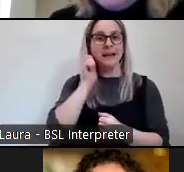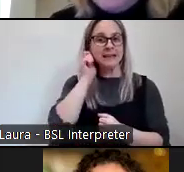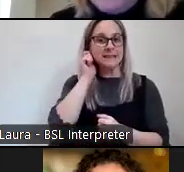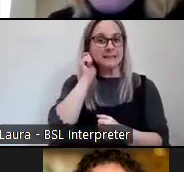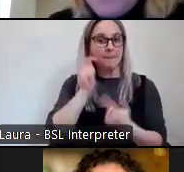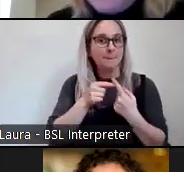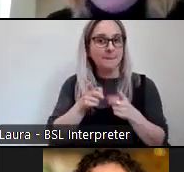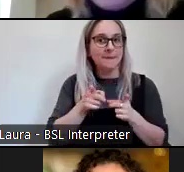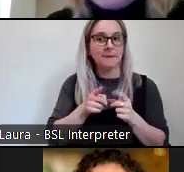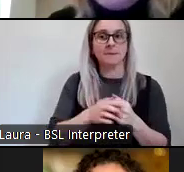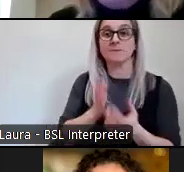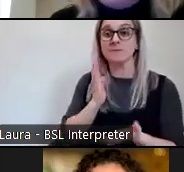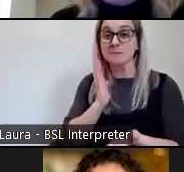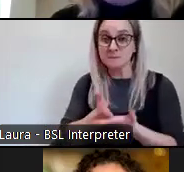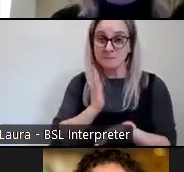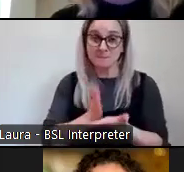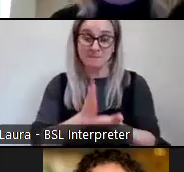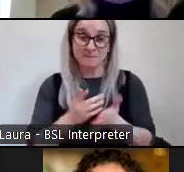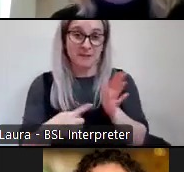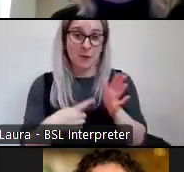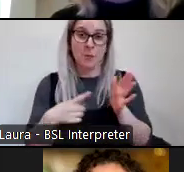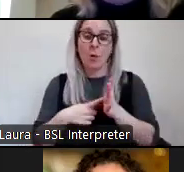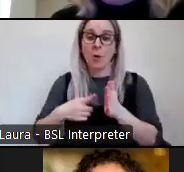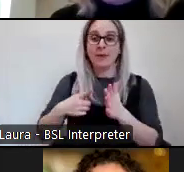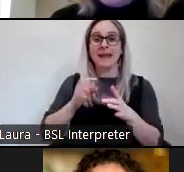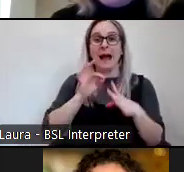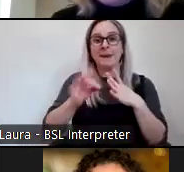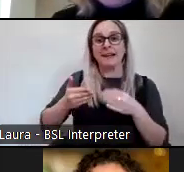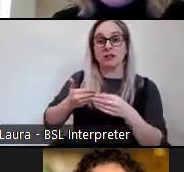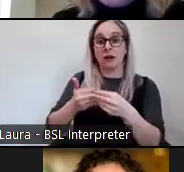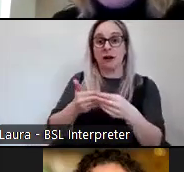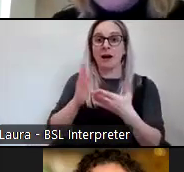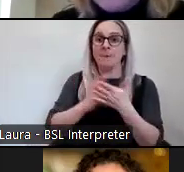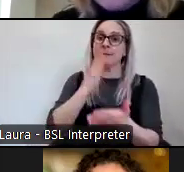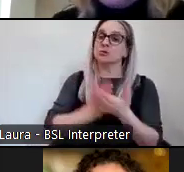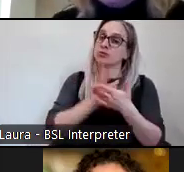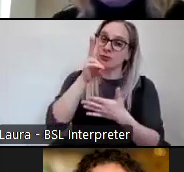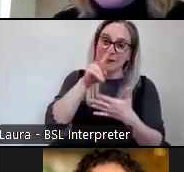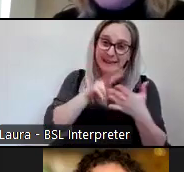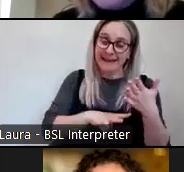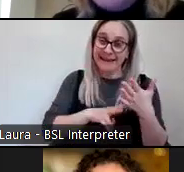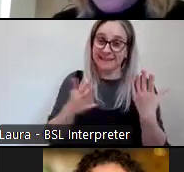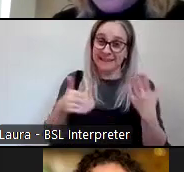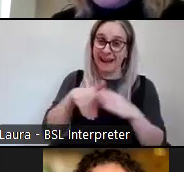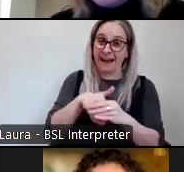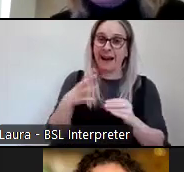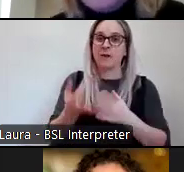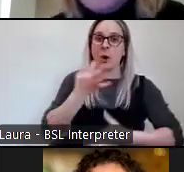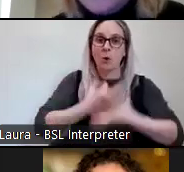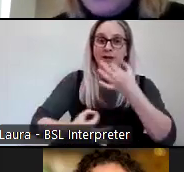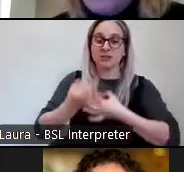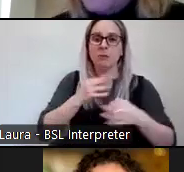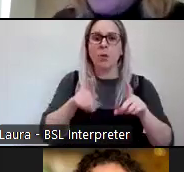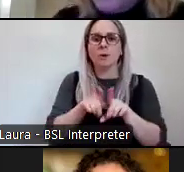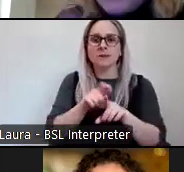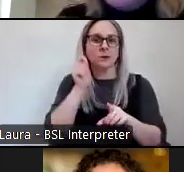Really, really, really important that you read the guide for applicants, which includes the questions, but also some top